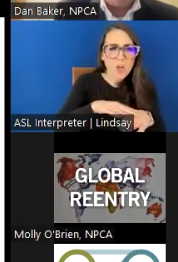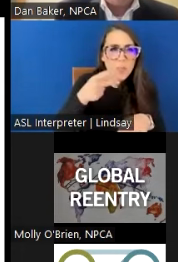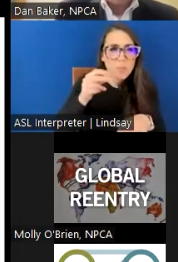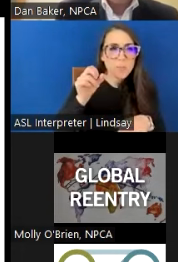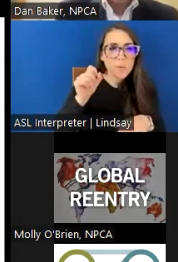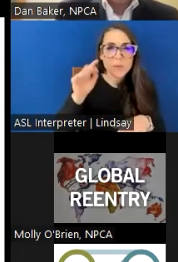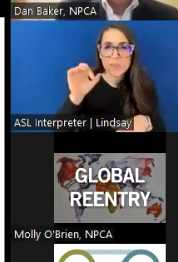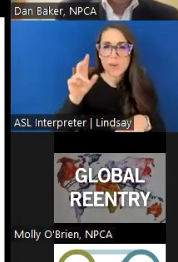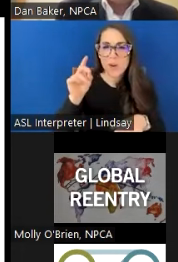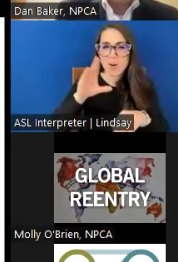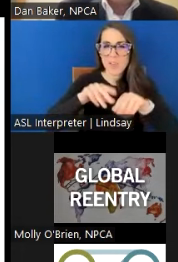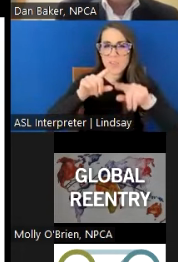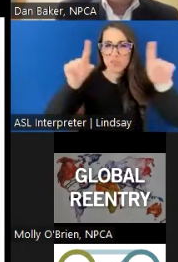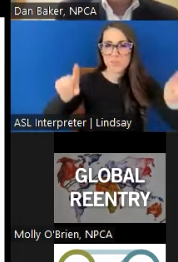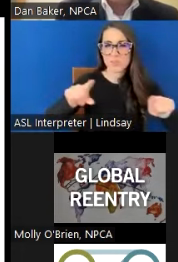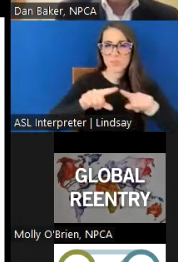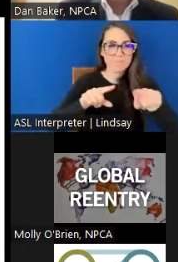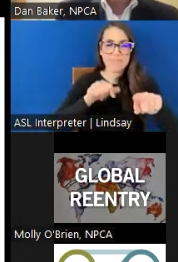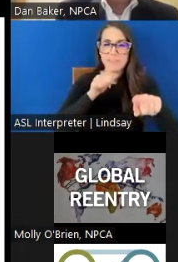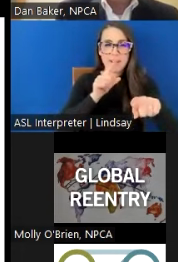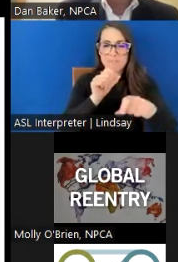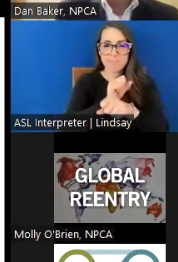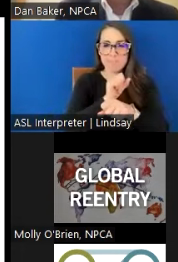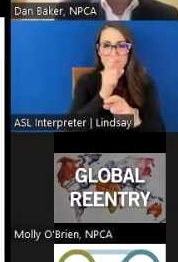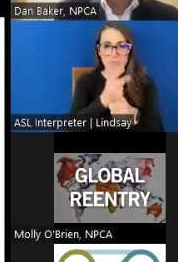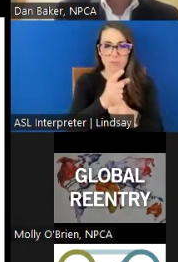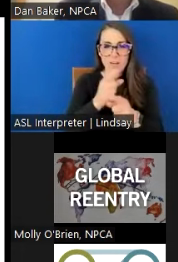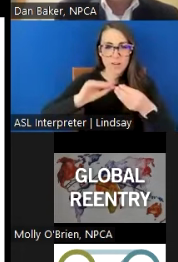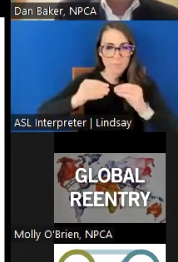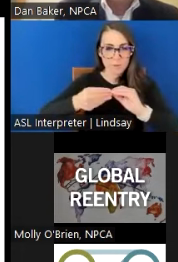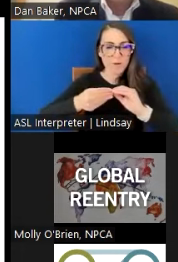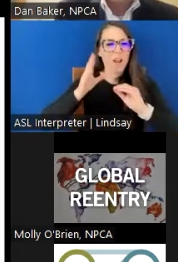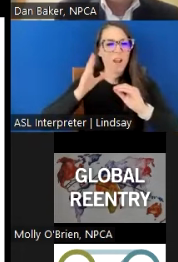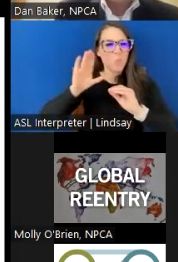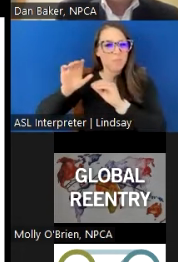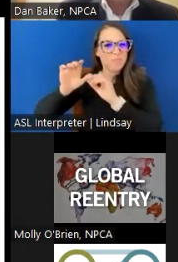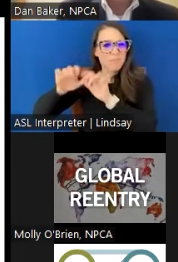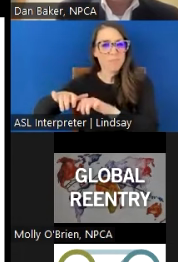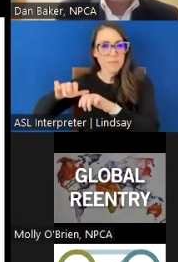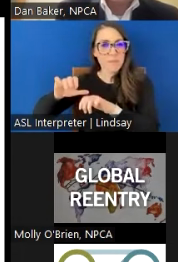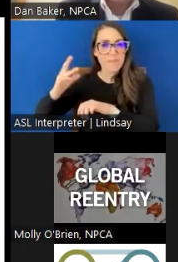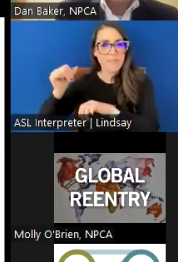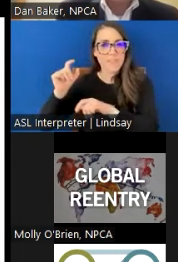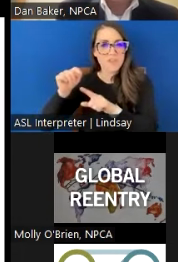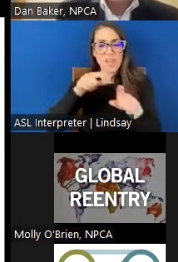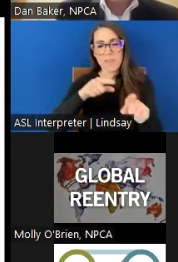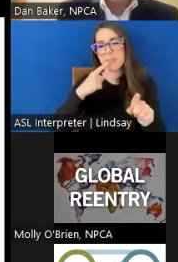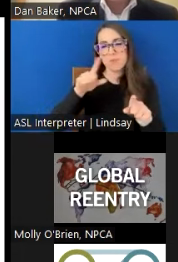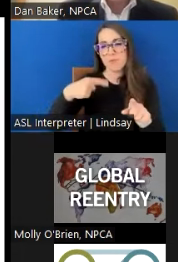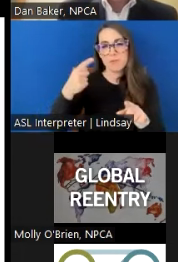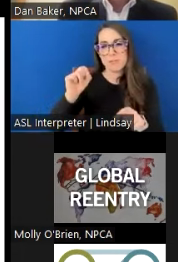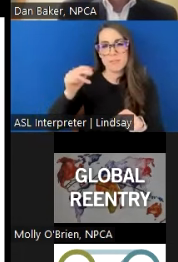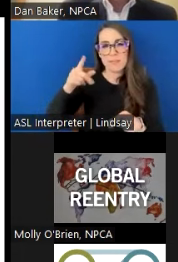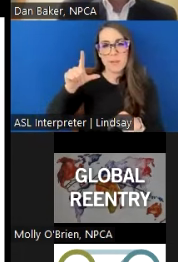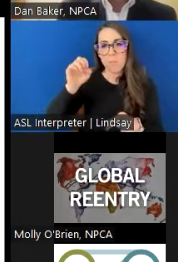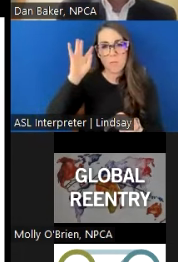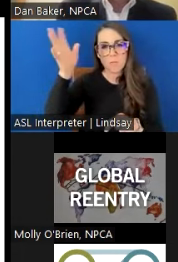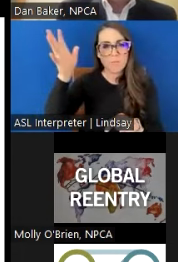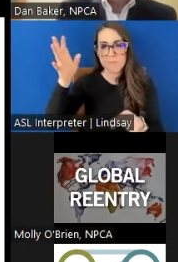screen is not the accurate number. We'll put that into the chat. This is a sample postcard that we included in the slide deck.